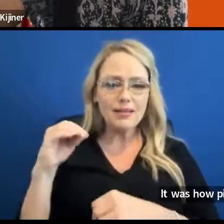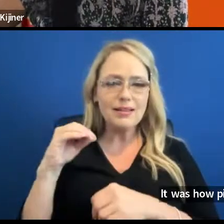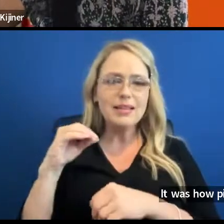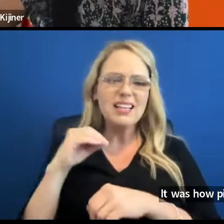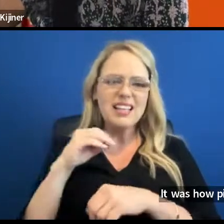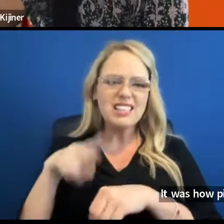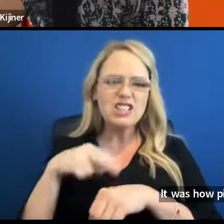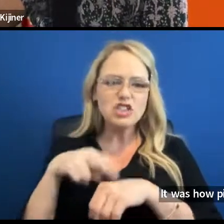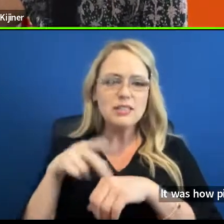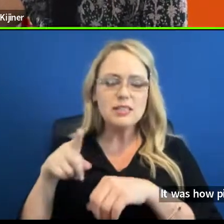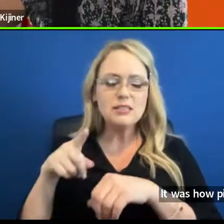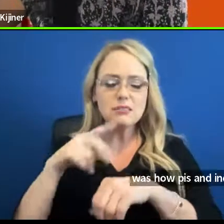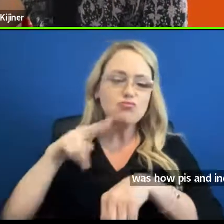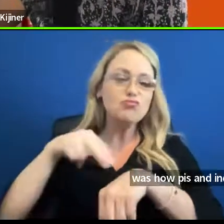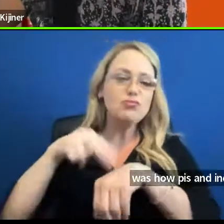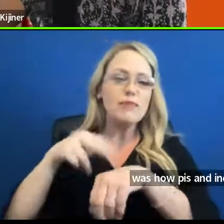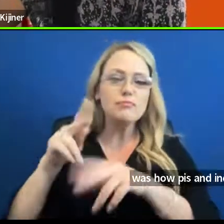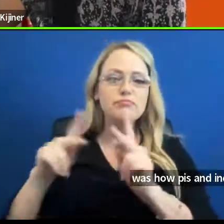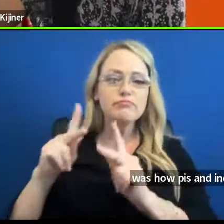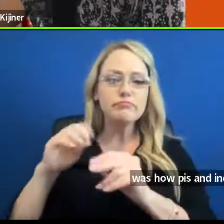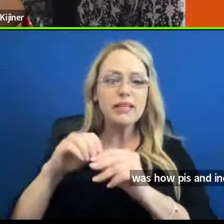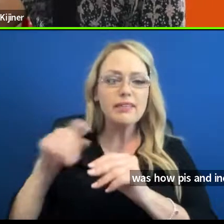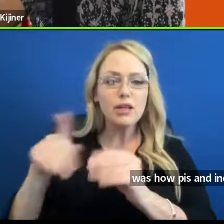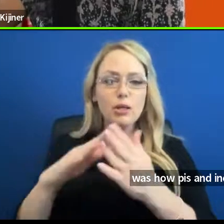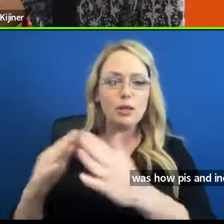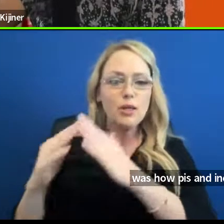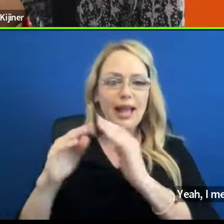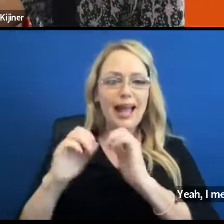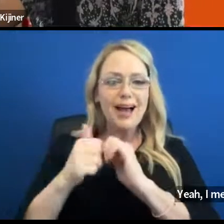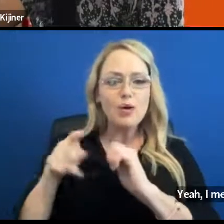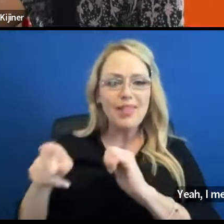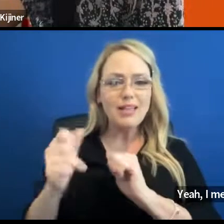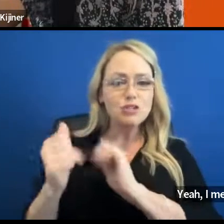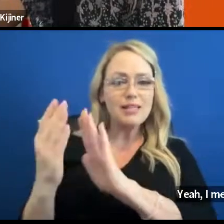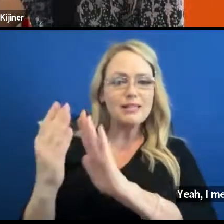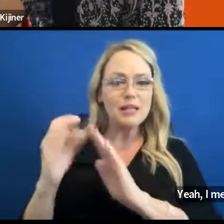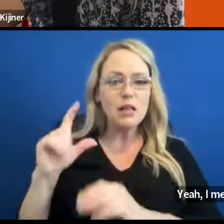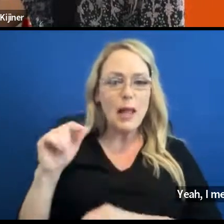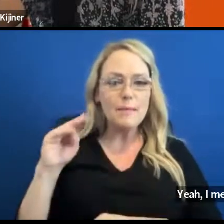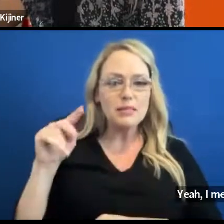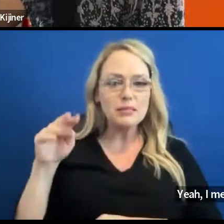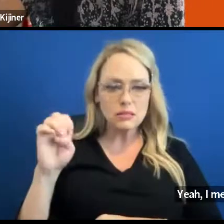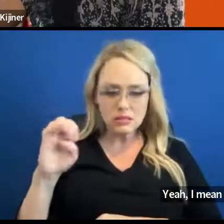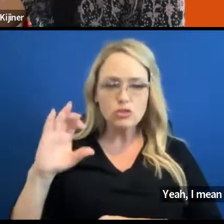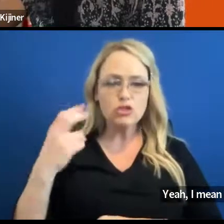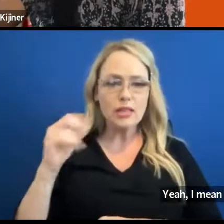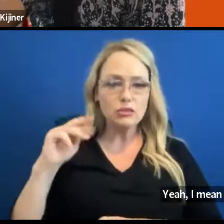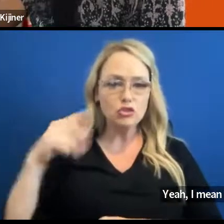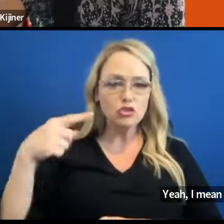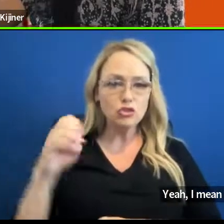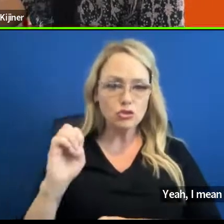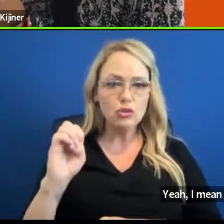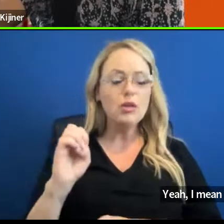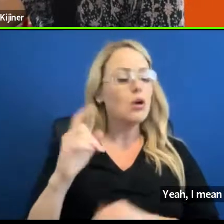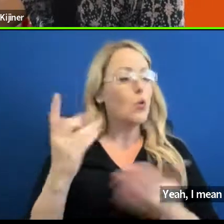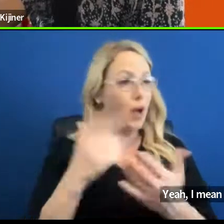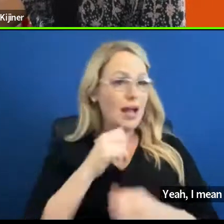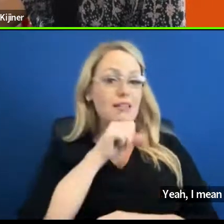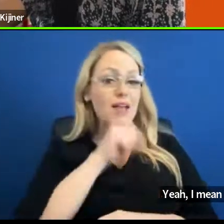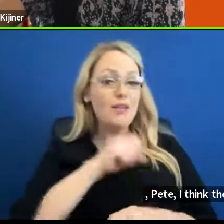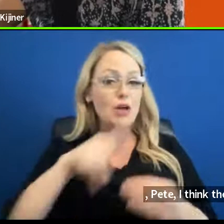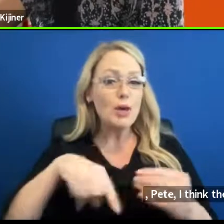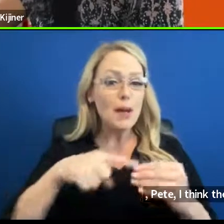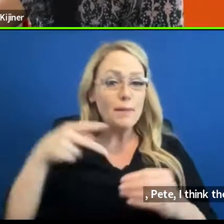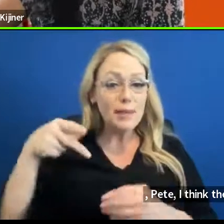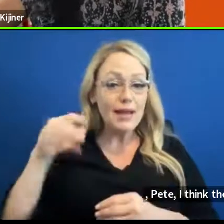change. Yeah, I mean, it's really, you know, I think the thing that I love the most about the PI community, the Pacific